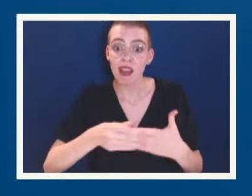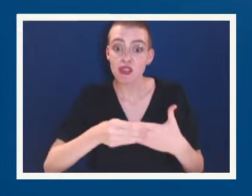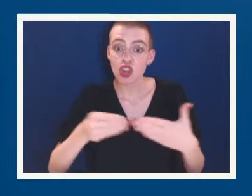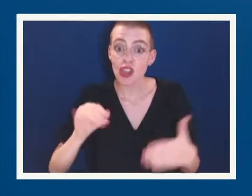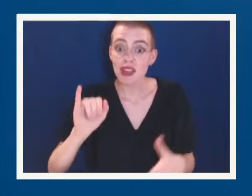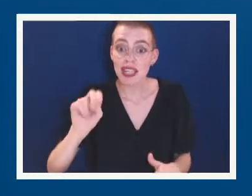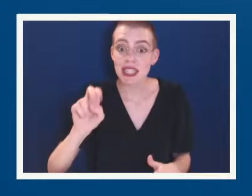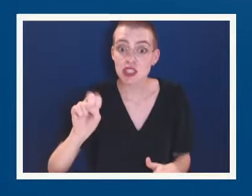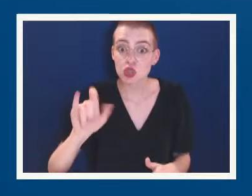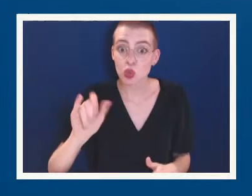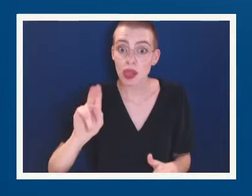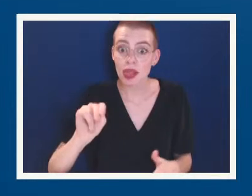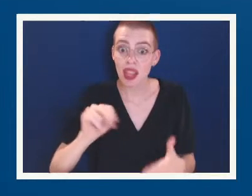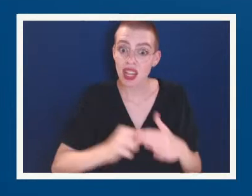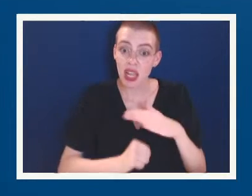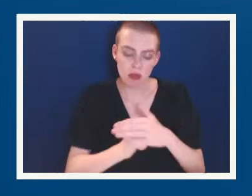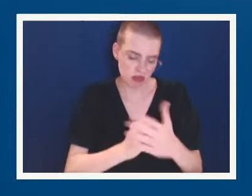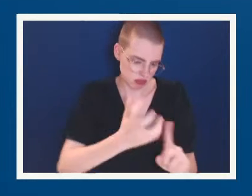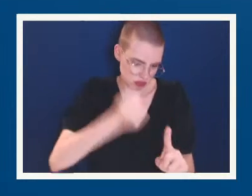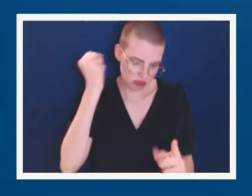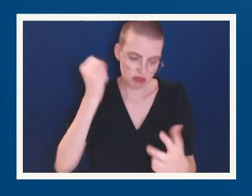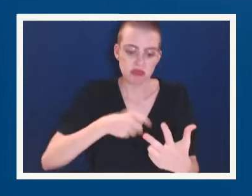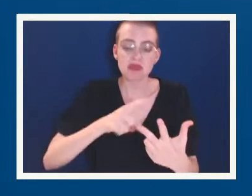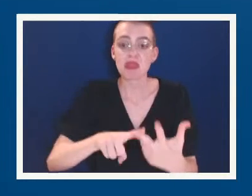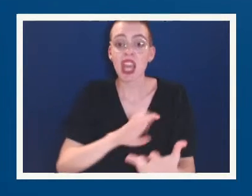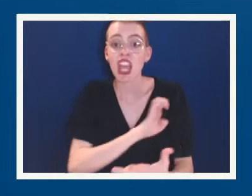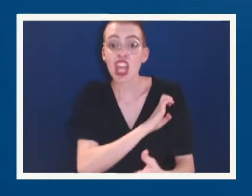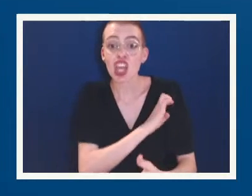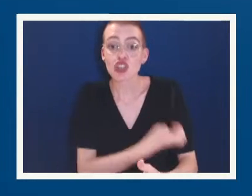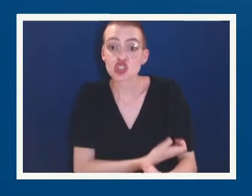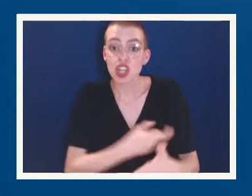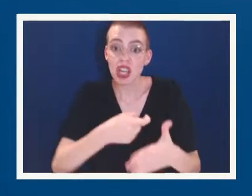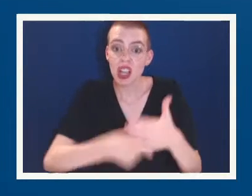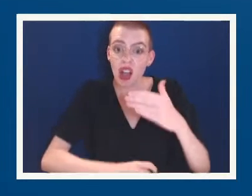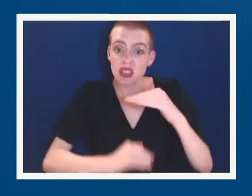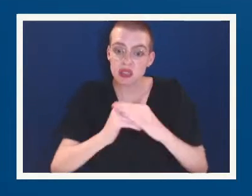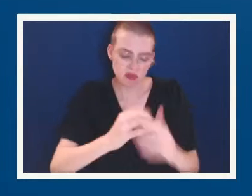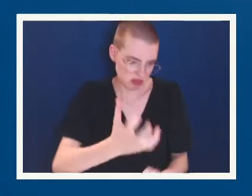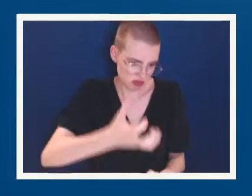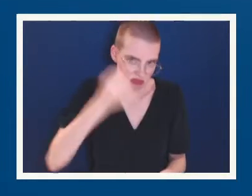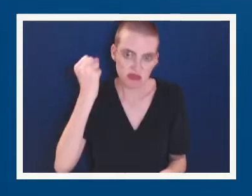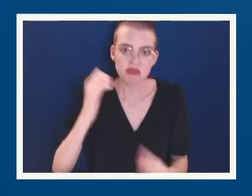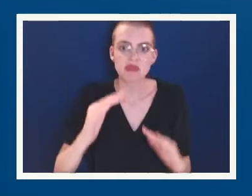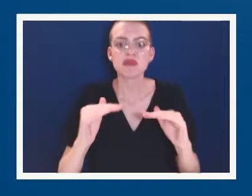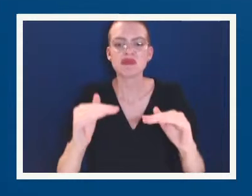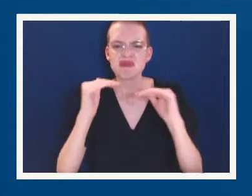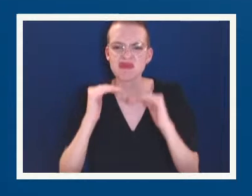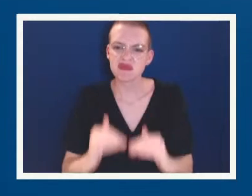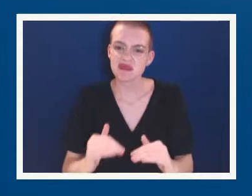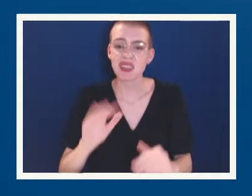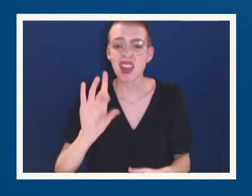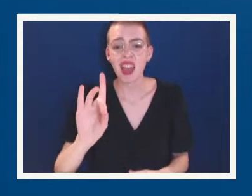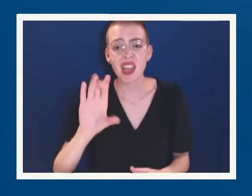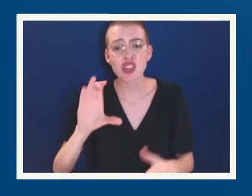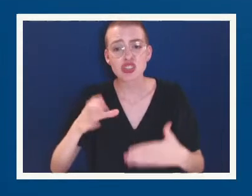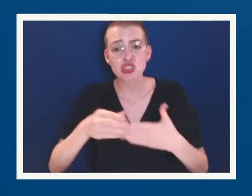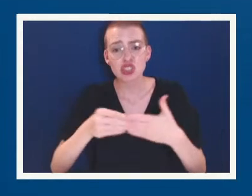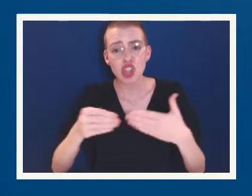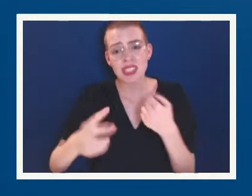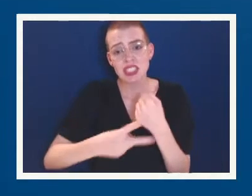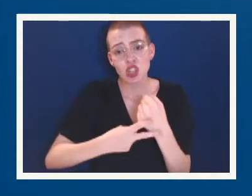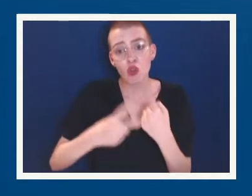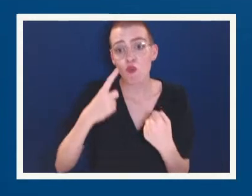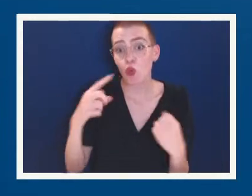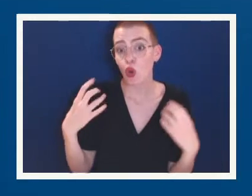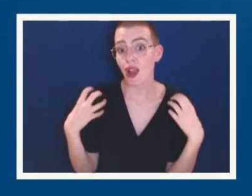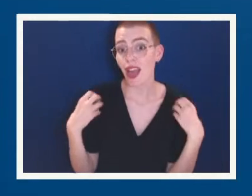The tax credit for lower energy costs, gone. 50% corporate rates, gone. And the $800 savings in health care premiums we just got